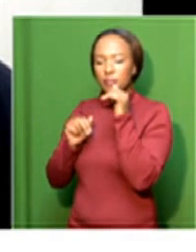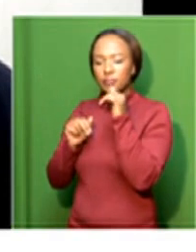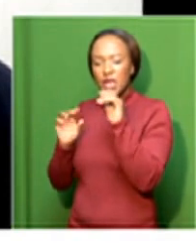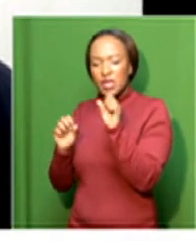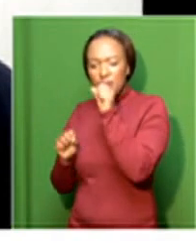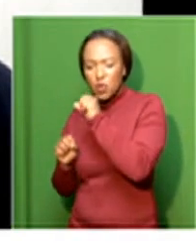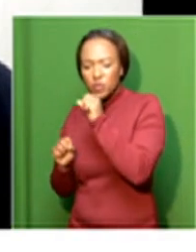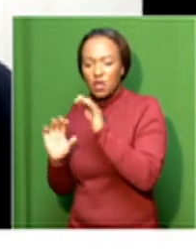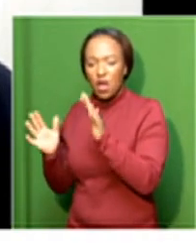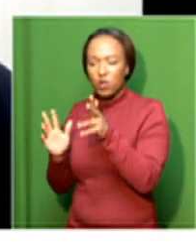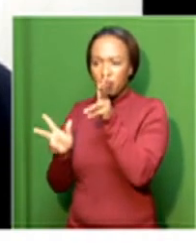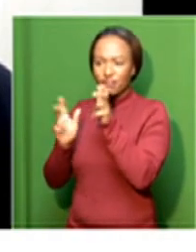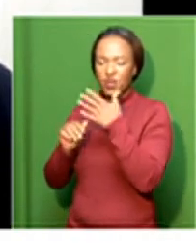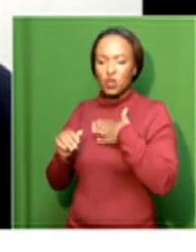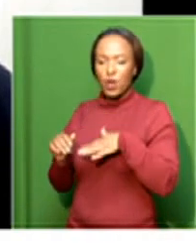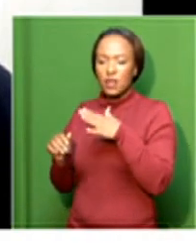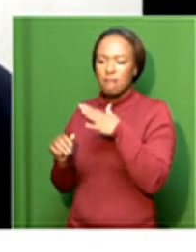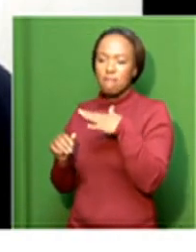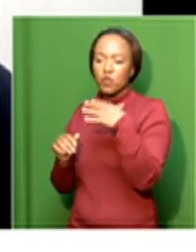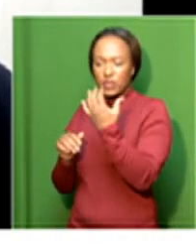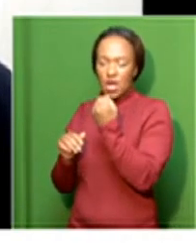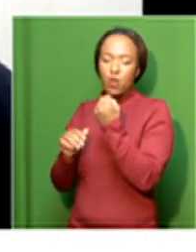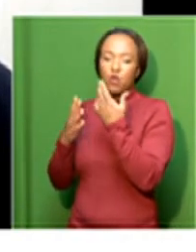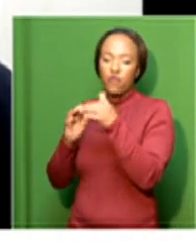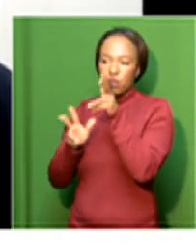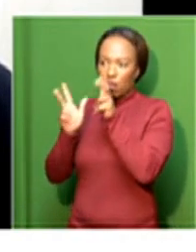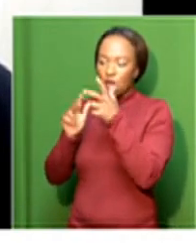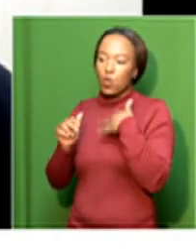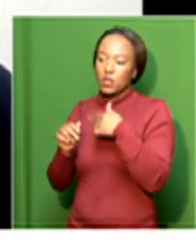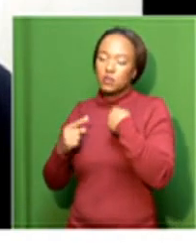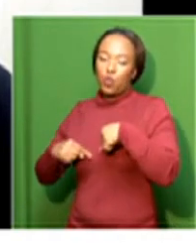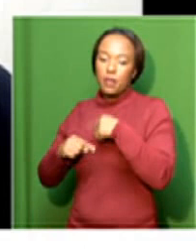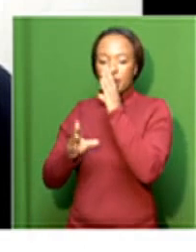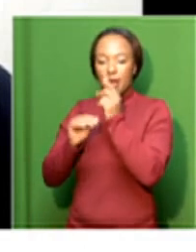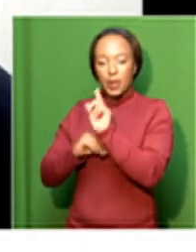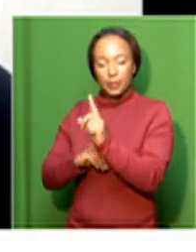And what is it that you want to take away after listening to your music?